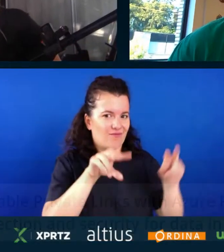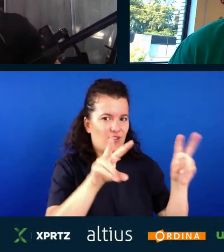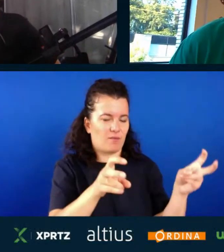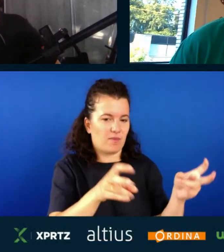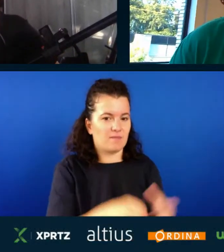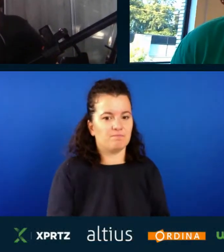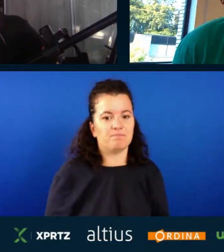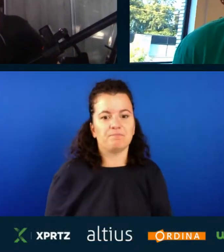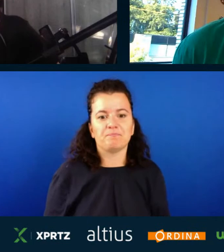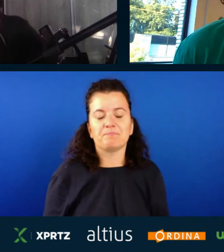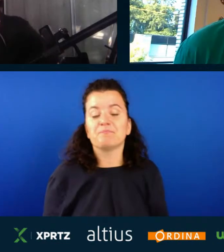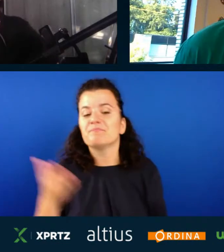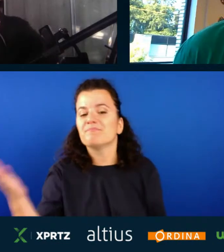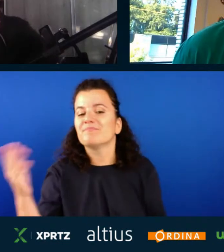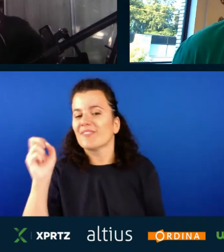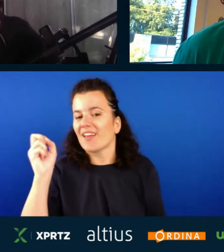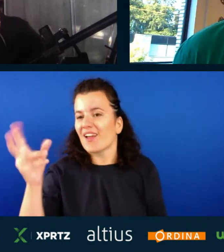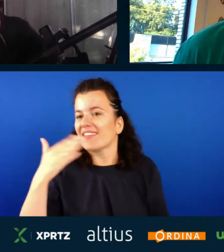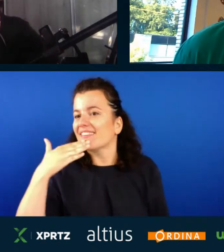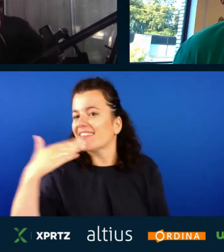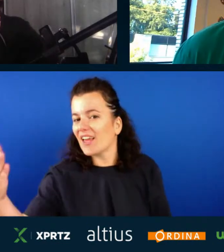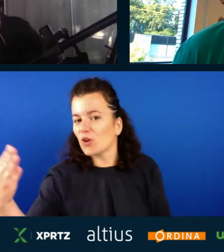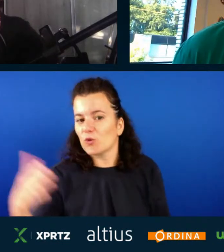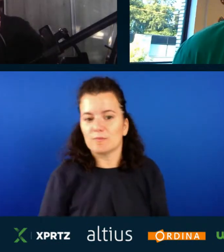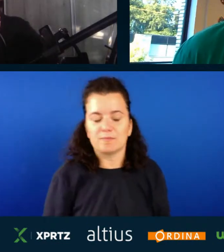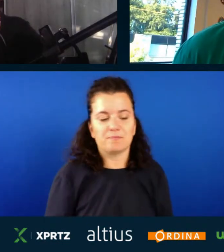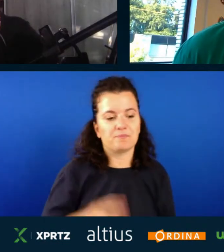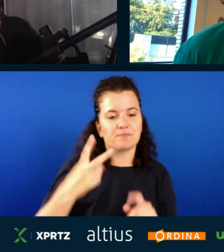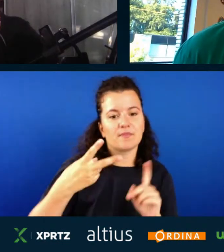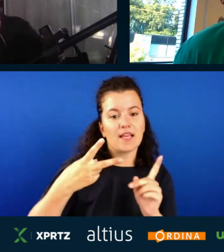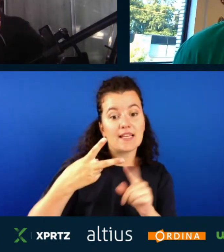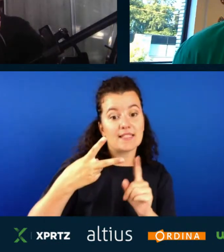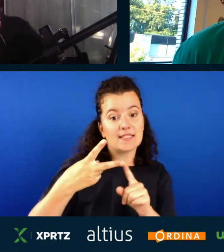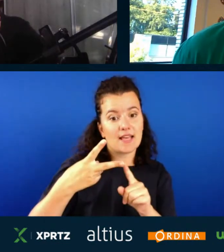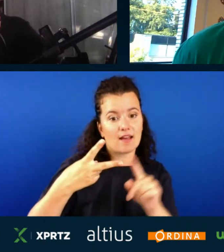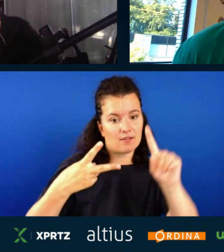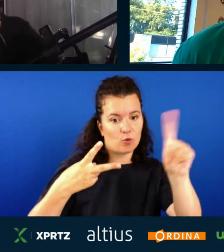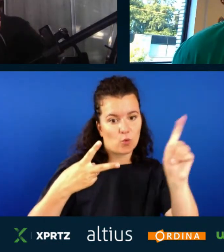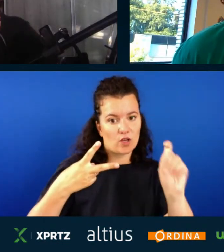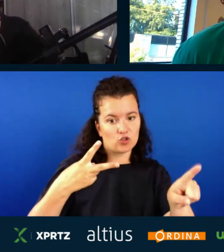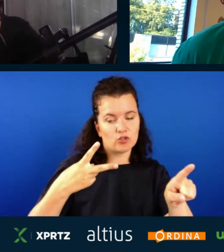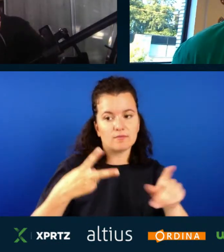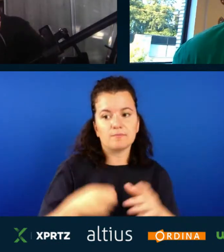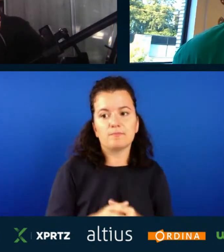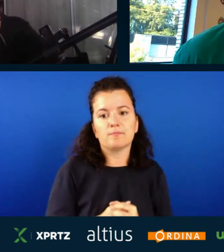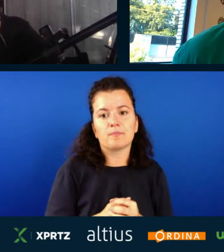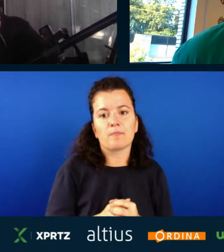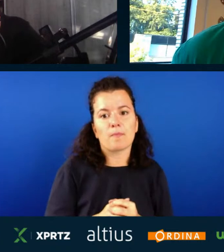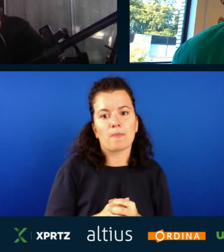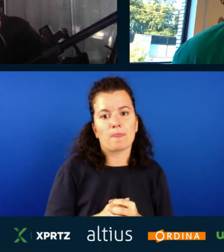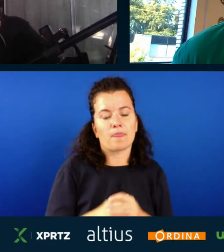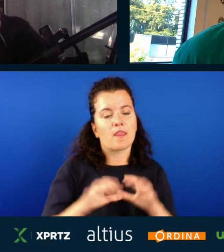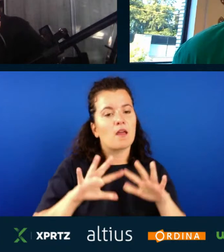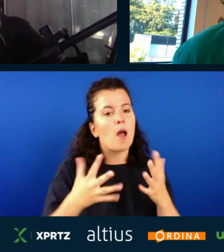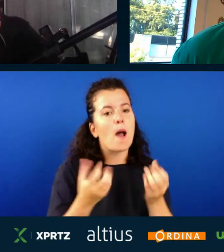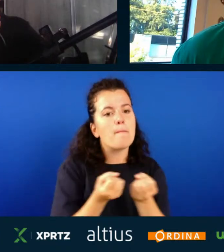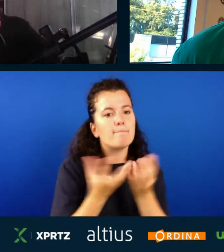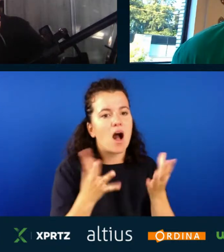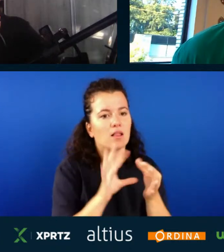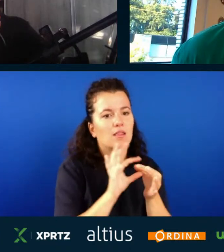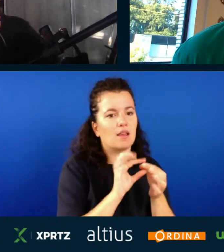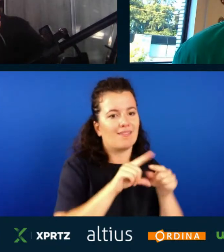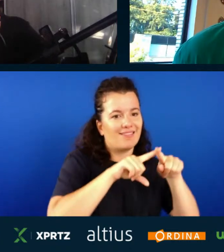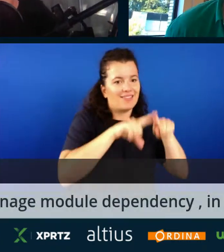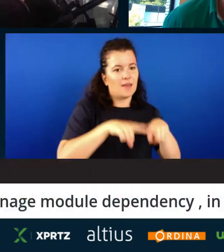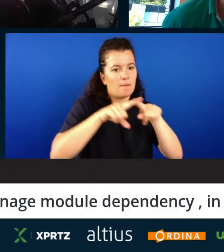Okay, thanks. And the other question is, how to manage the module dependencies. Is it something you need to